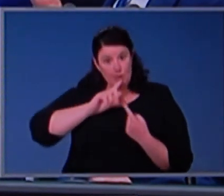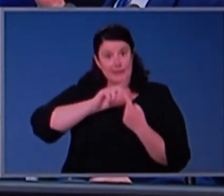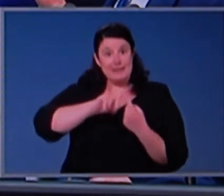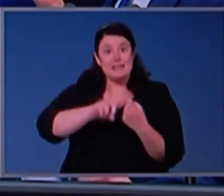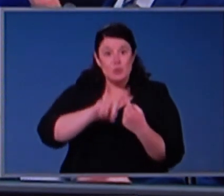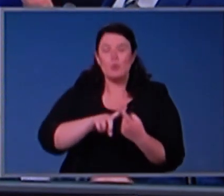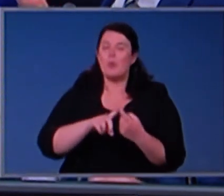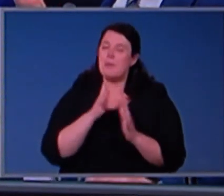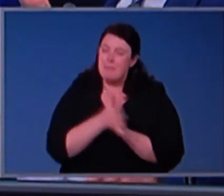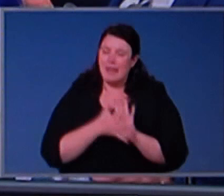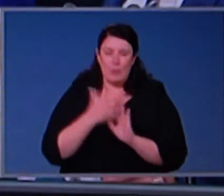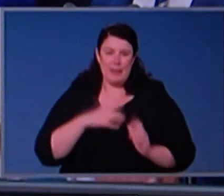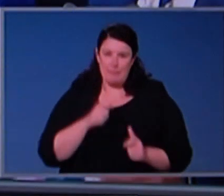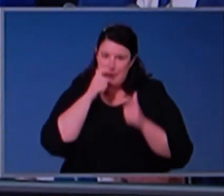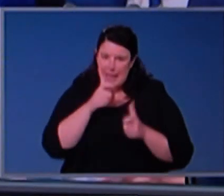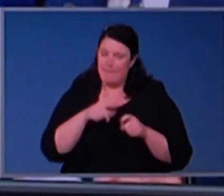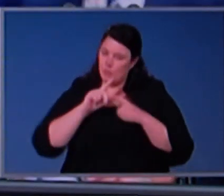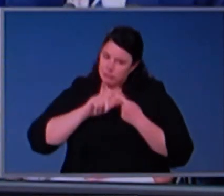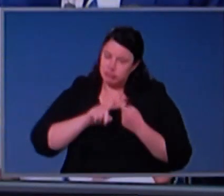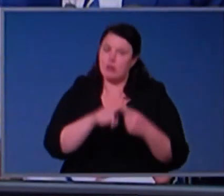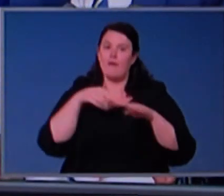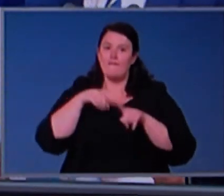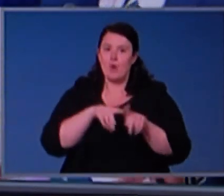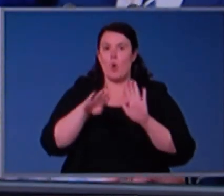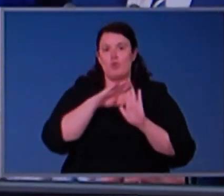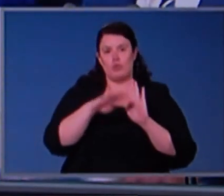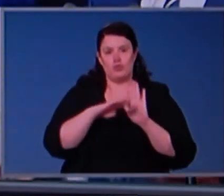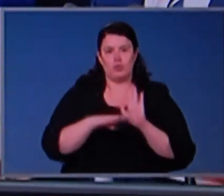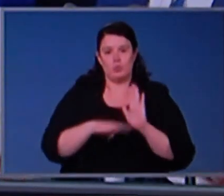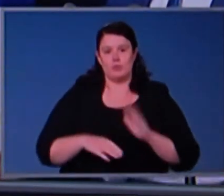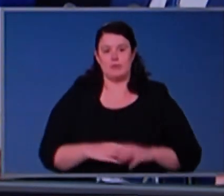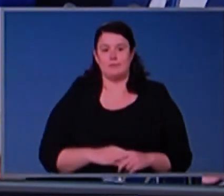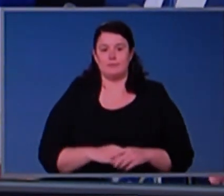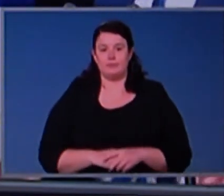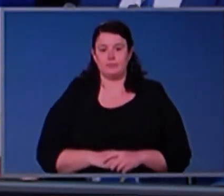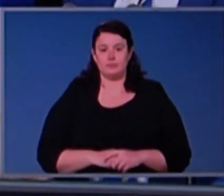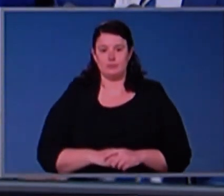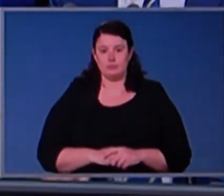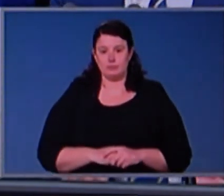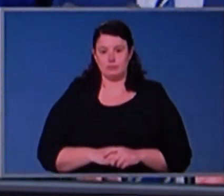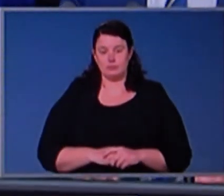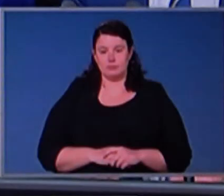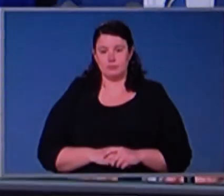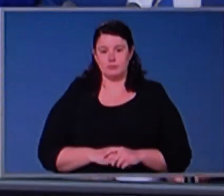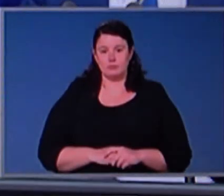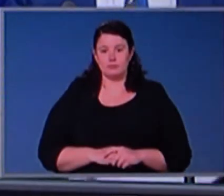strong vigilance over what we're doing. I think next slide, I think that's the last one. So I'll leave it at there. Thanks,